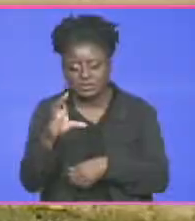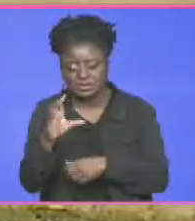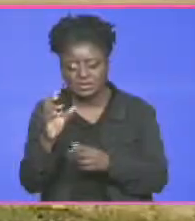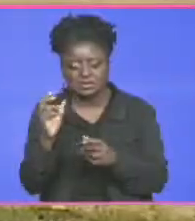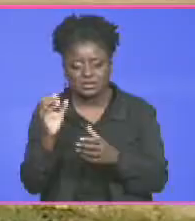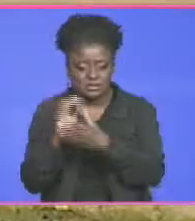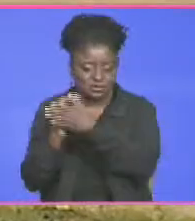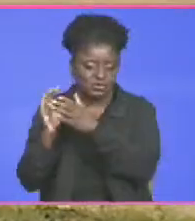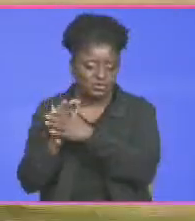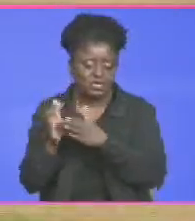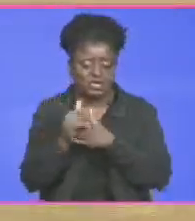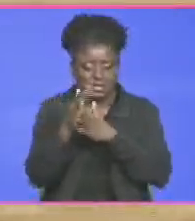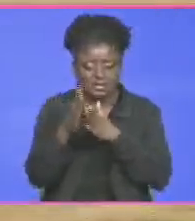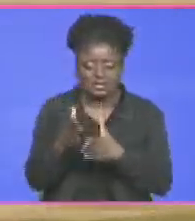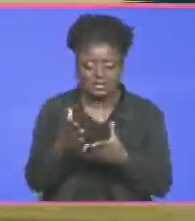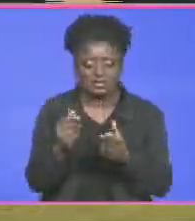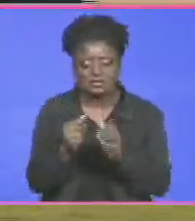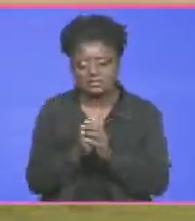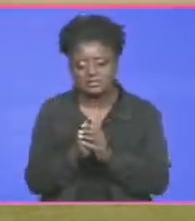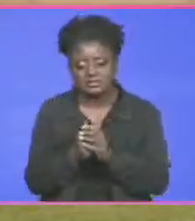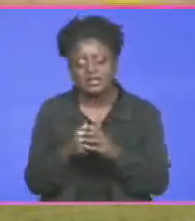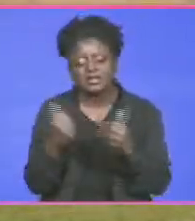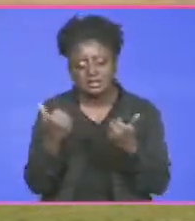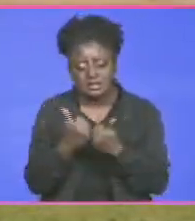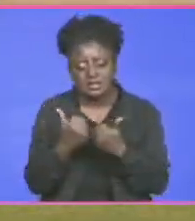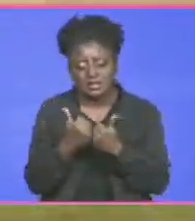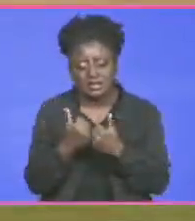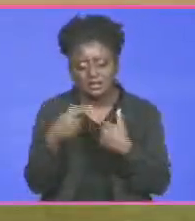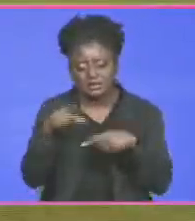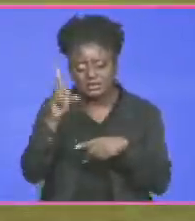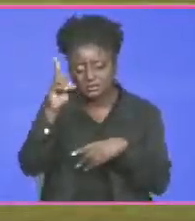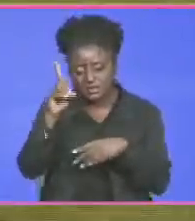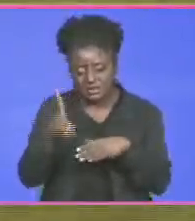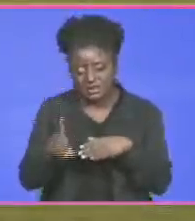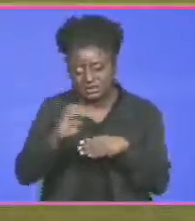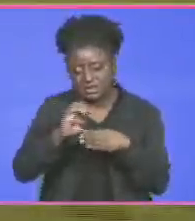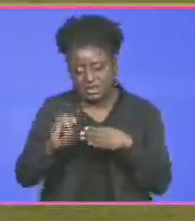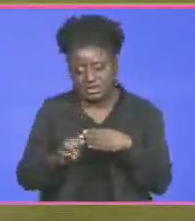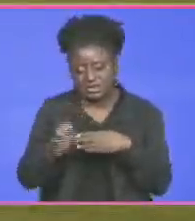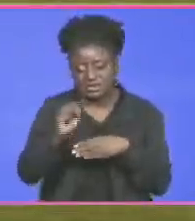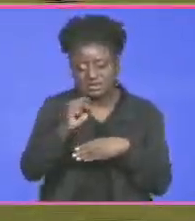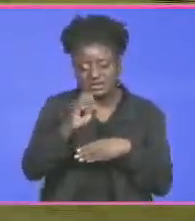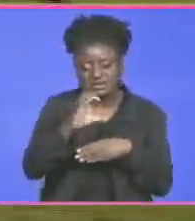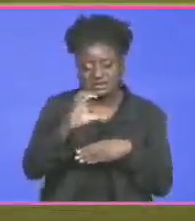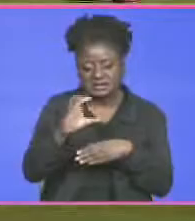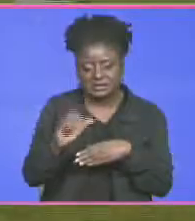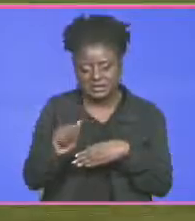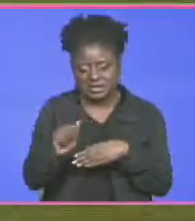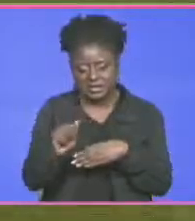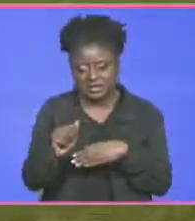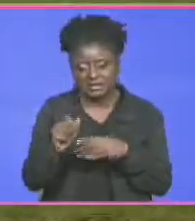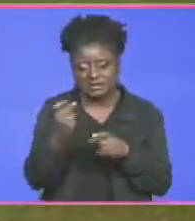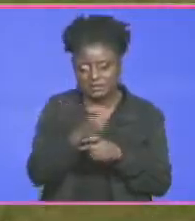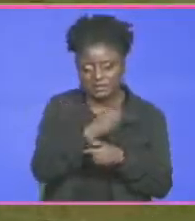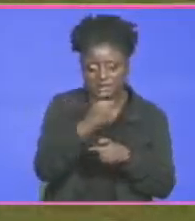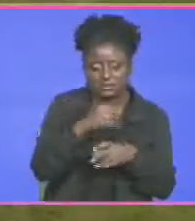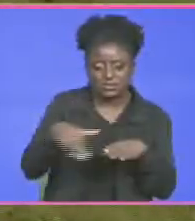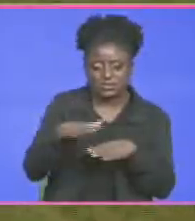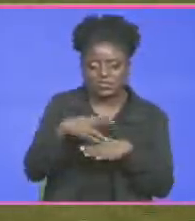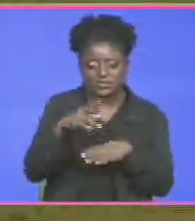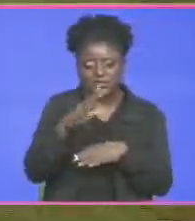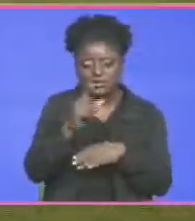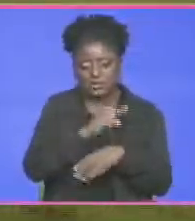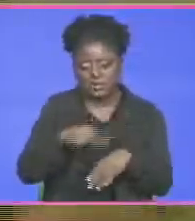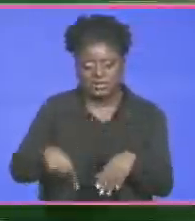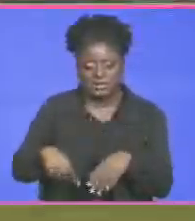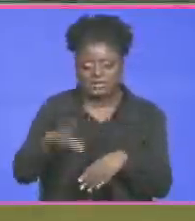on. This game would go right down to the wire. SAC Junior Girls holding off Queens College 7-5 to take game